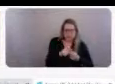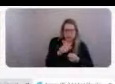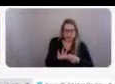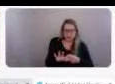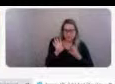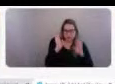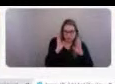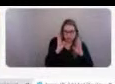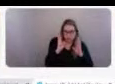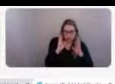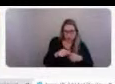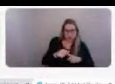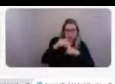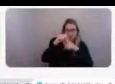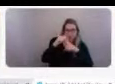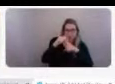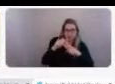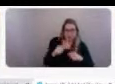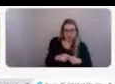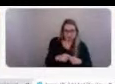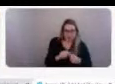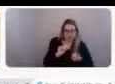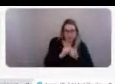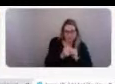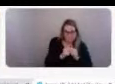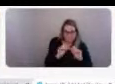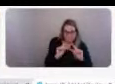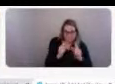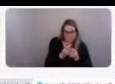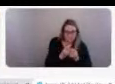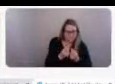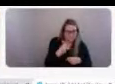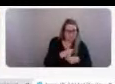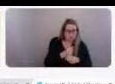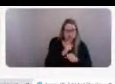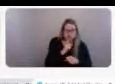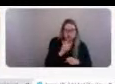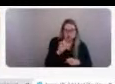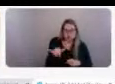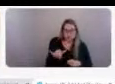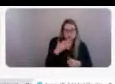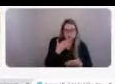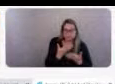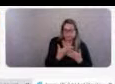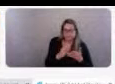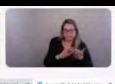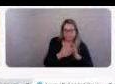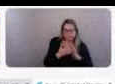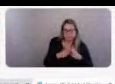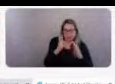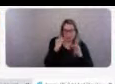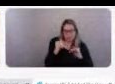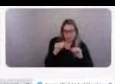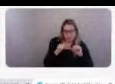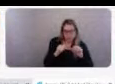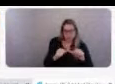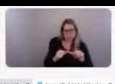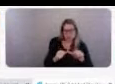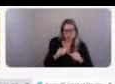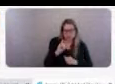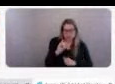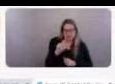the elected officials and a competitive district ensures that it's a great community i hope you'll maintain the integrity of this